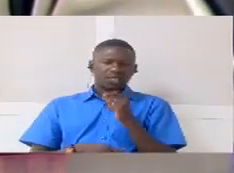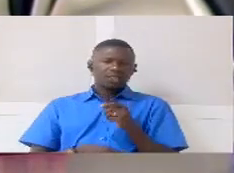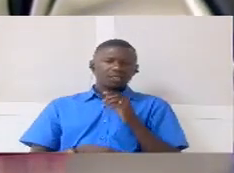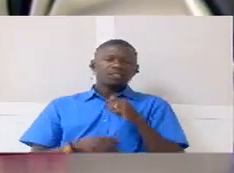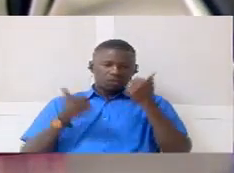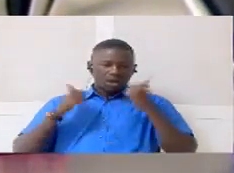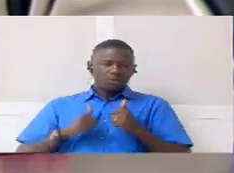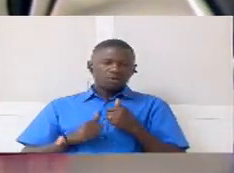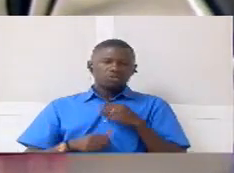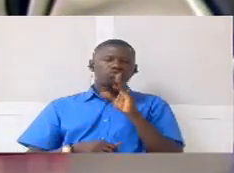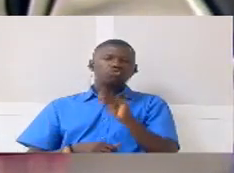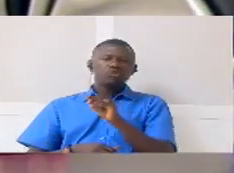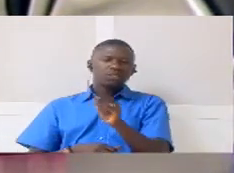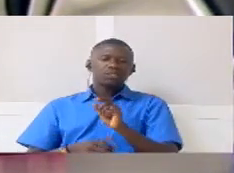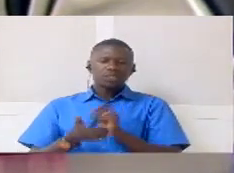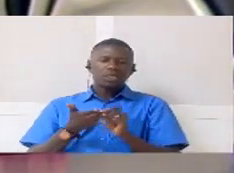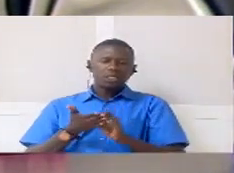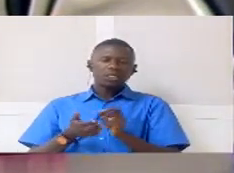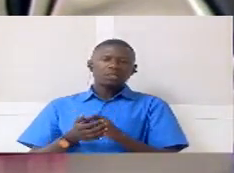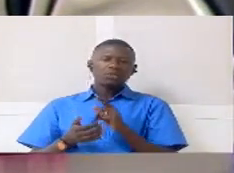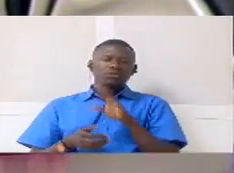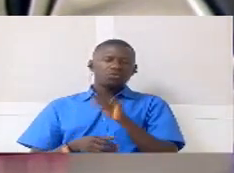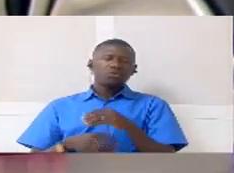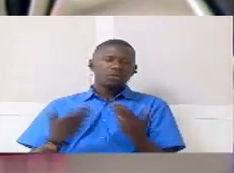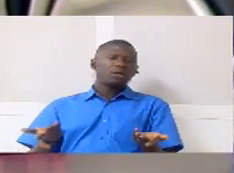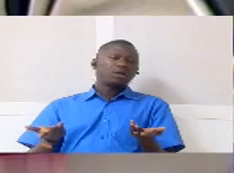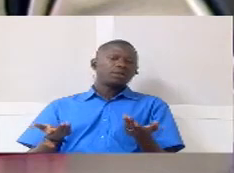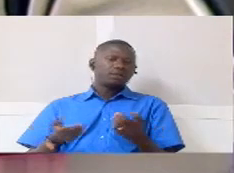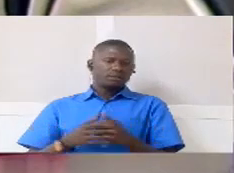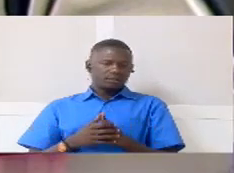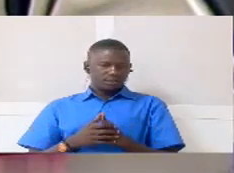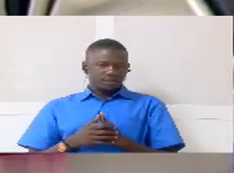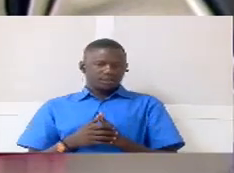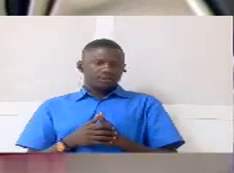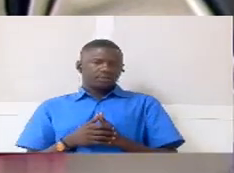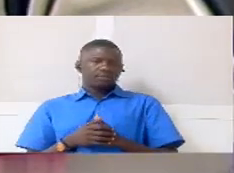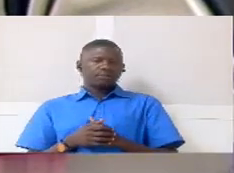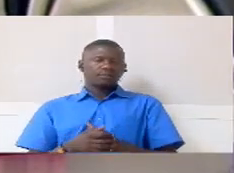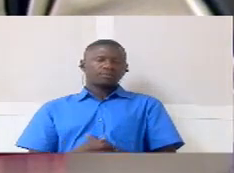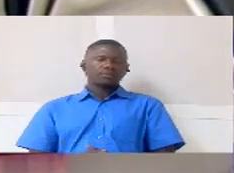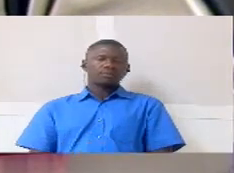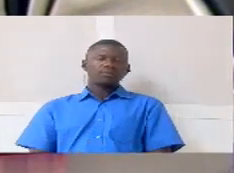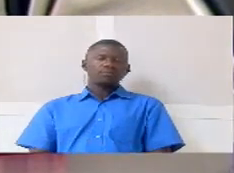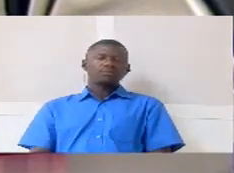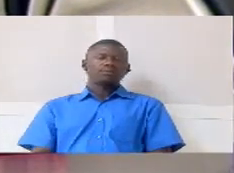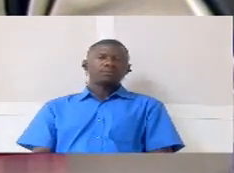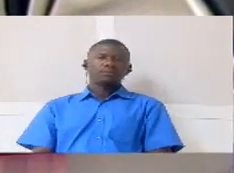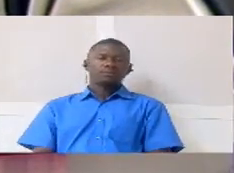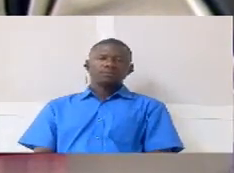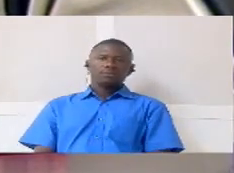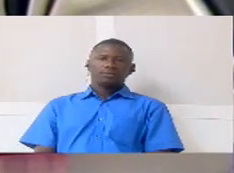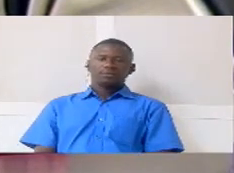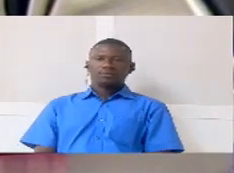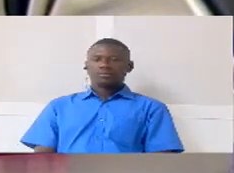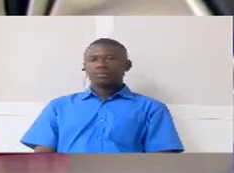officer would be that foolish to do something which he knows that he is the cause of it, would go to the doctor and then dictate to him